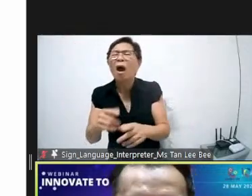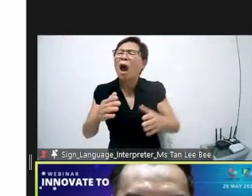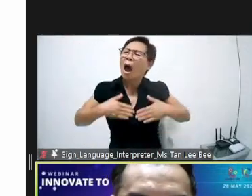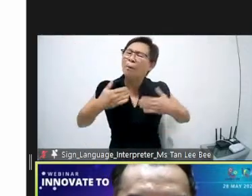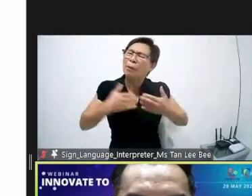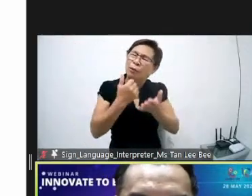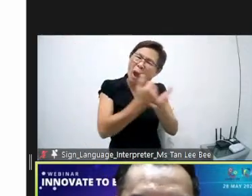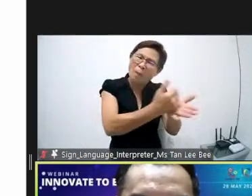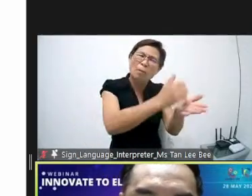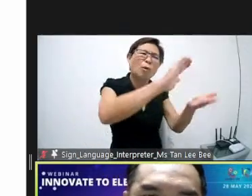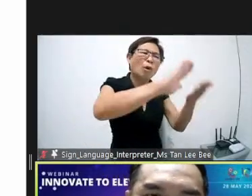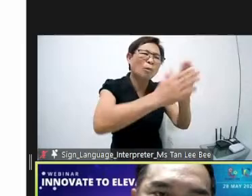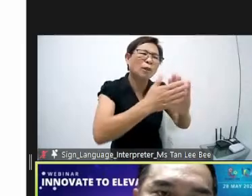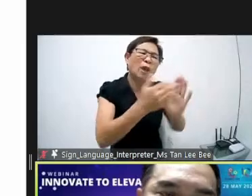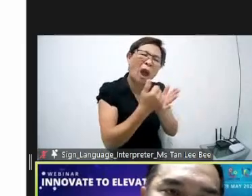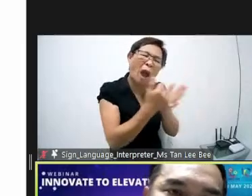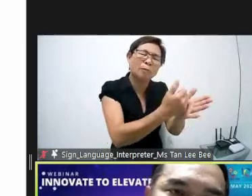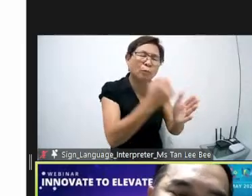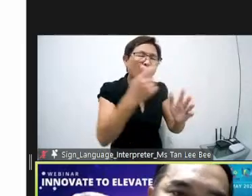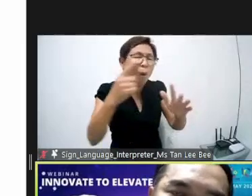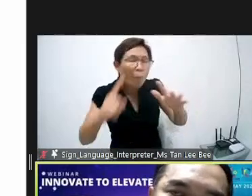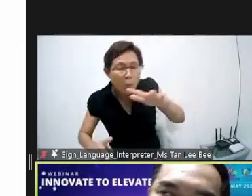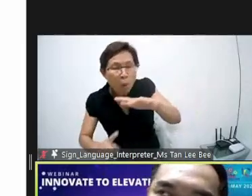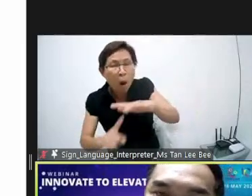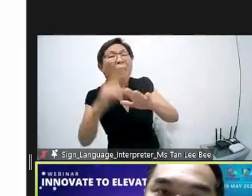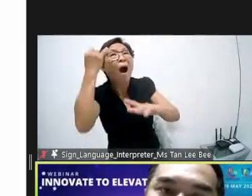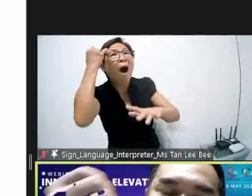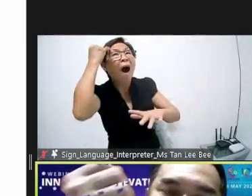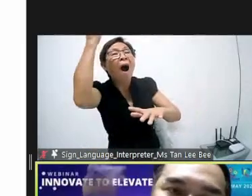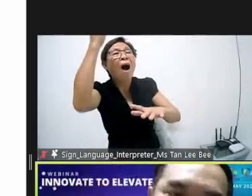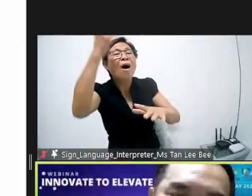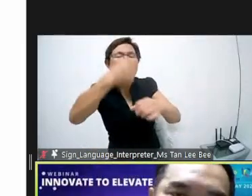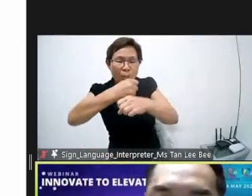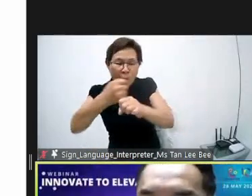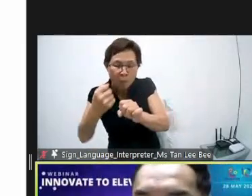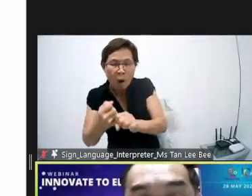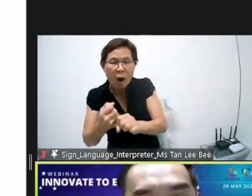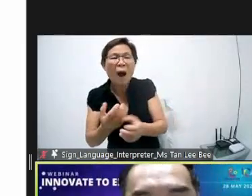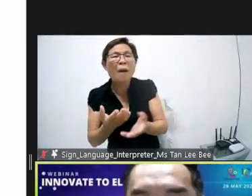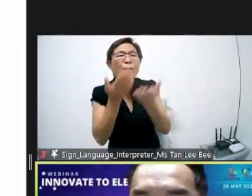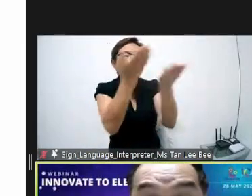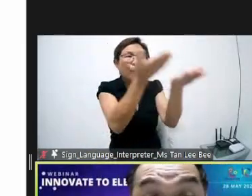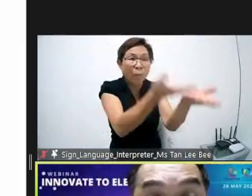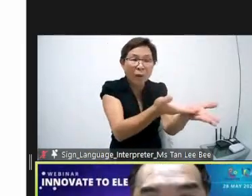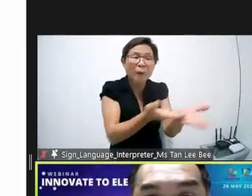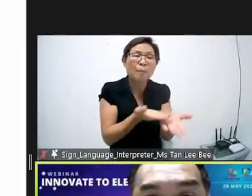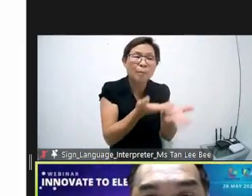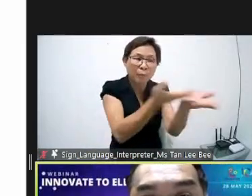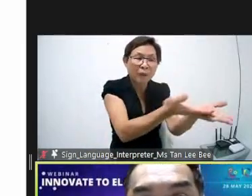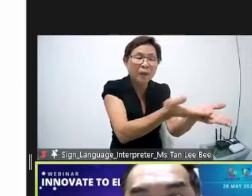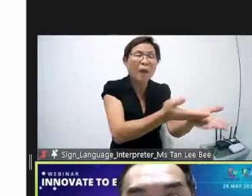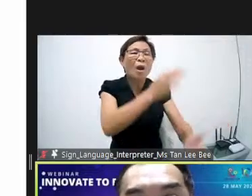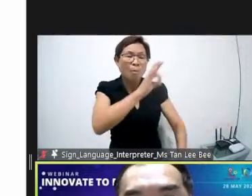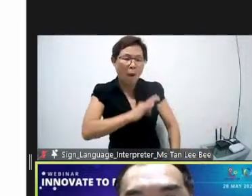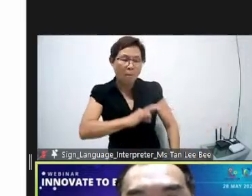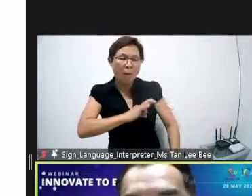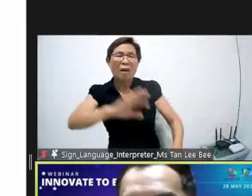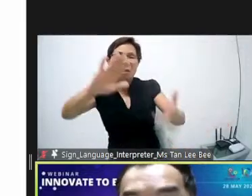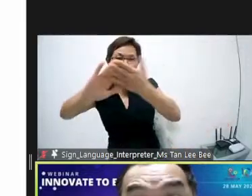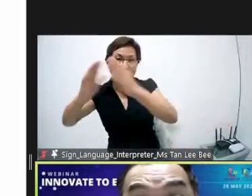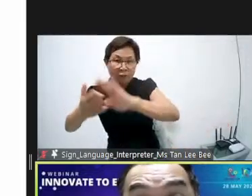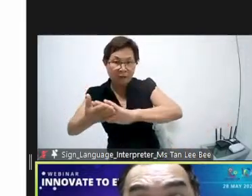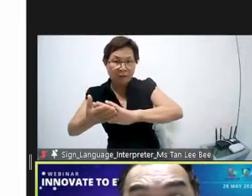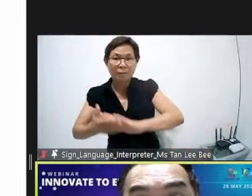to come up with solution that will bring back benefit to our community.